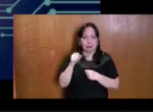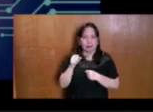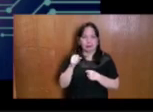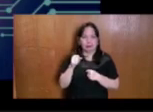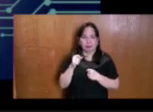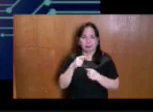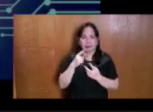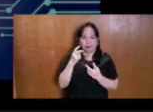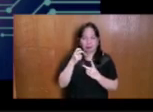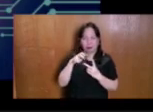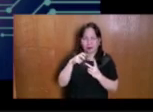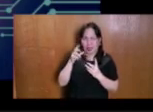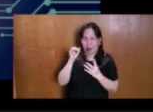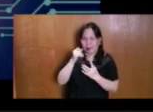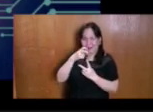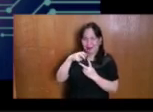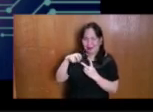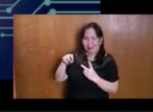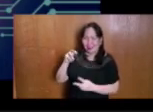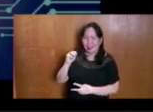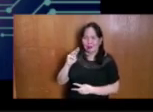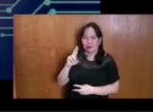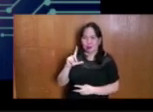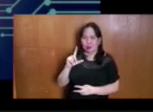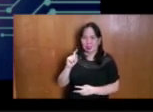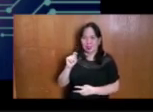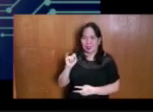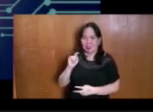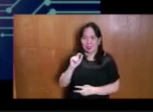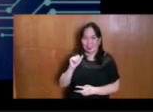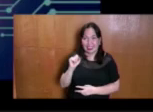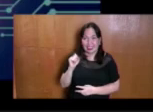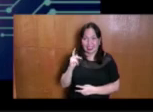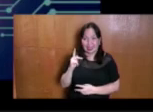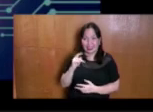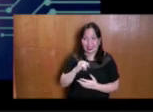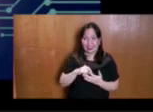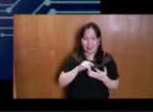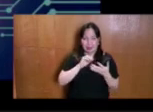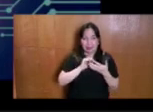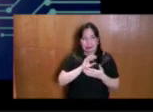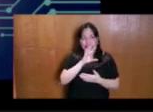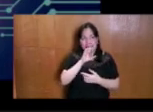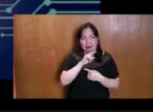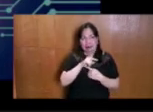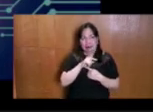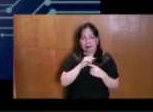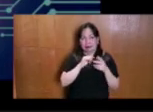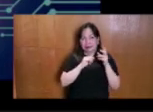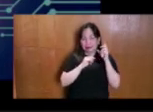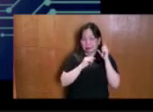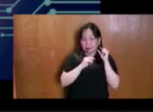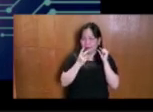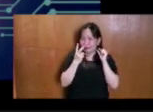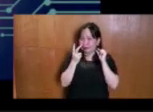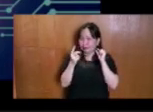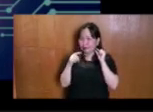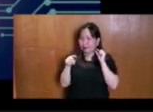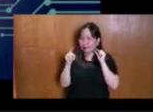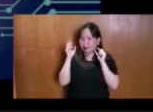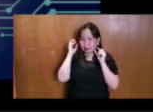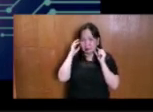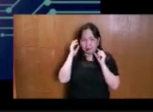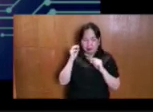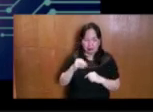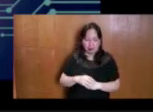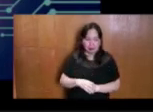to multitasking anyway. So you can just keep your speaker down and maybe have some headset,